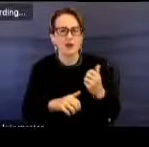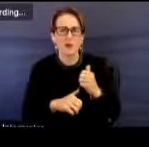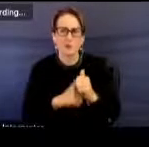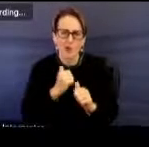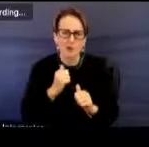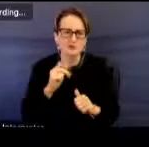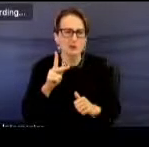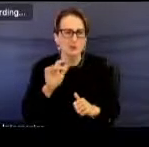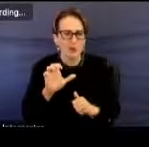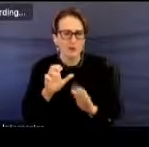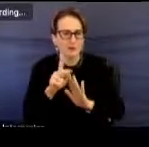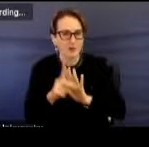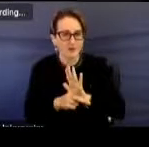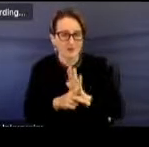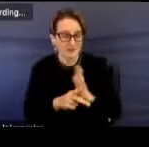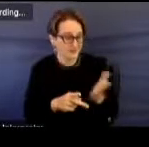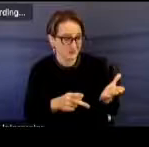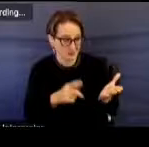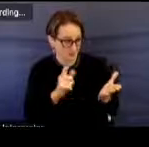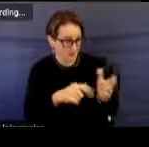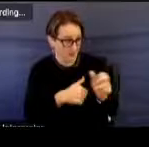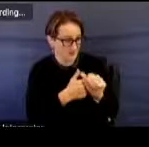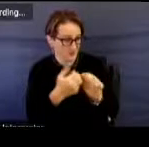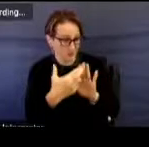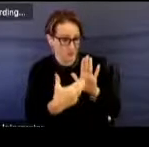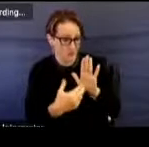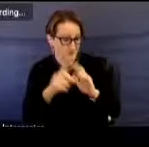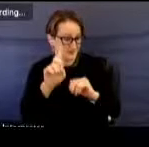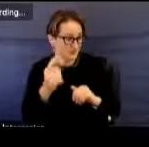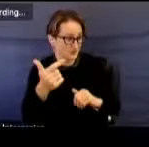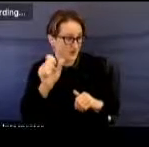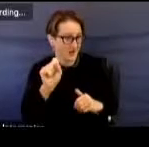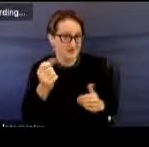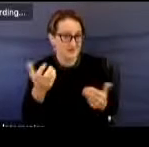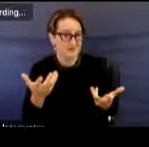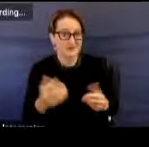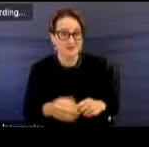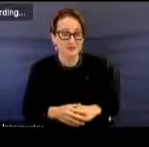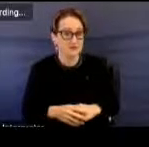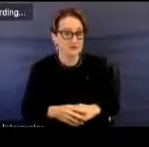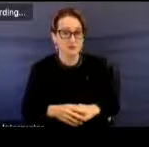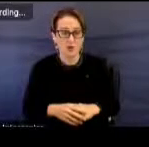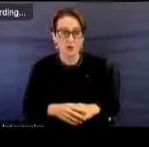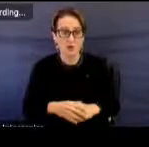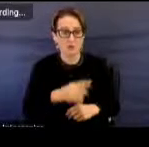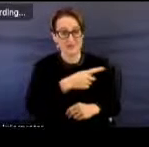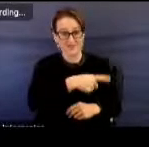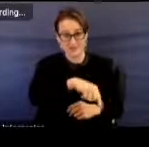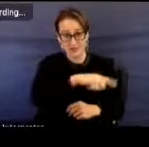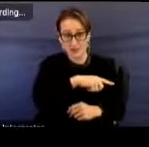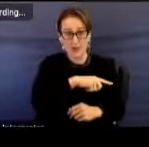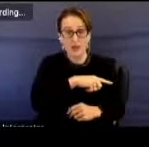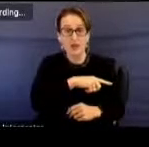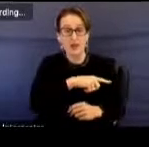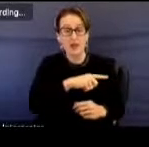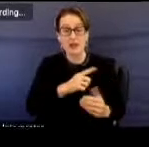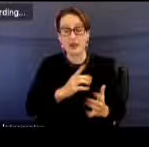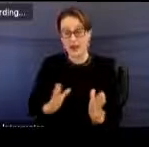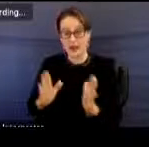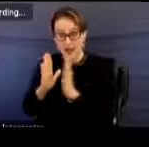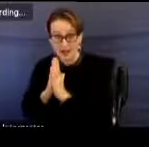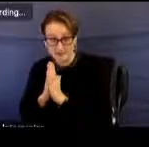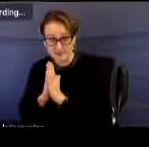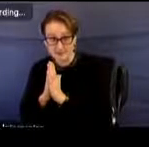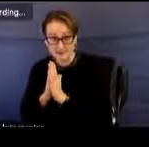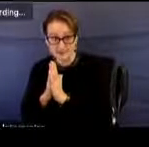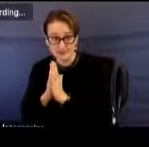follow the rules of the Department of General Services. And I think they're in a position, they did the ask and they got the